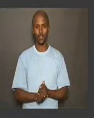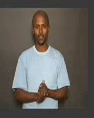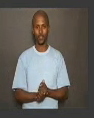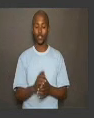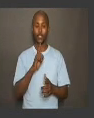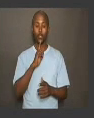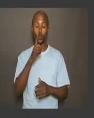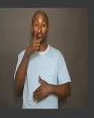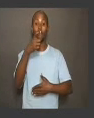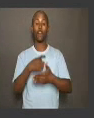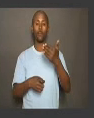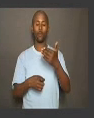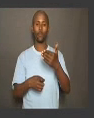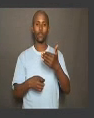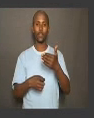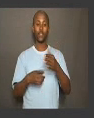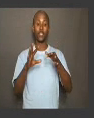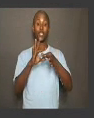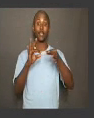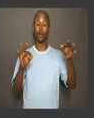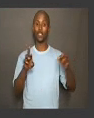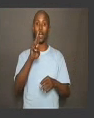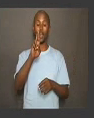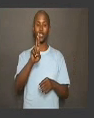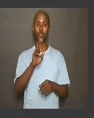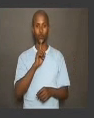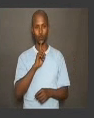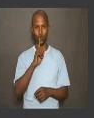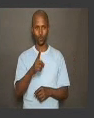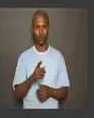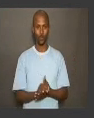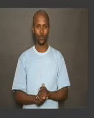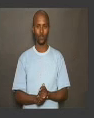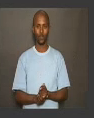The truth value of statement R is true.